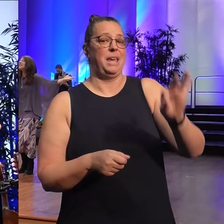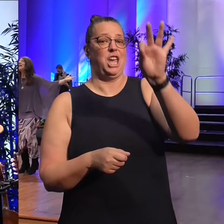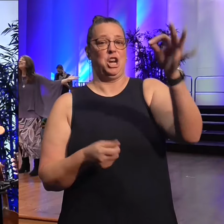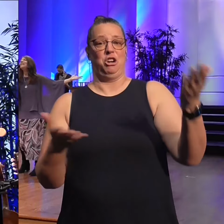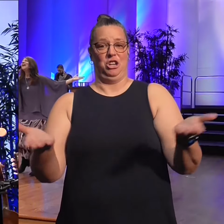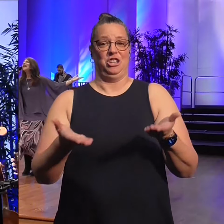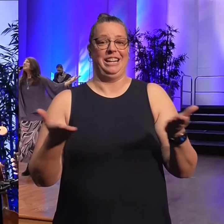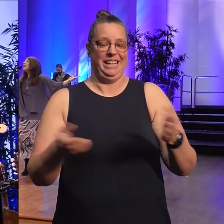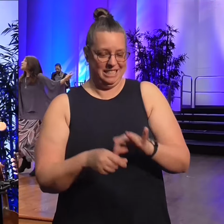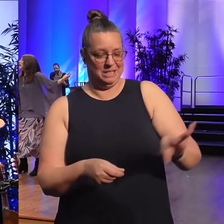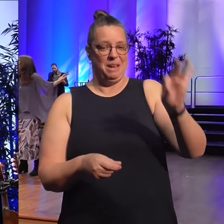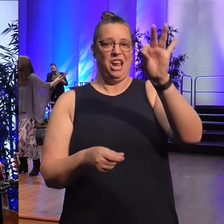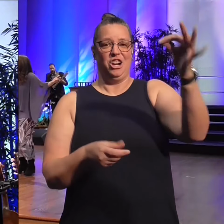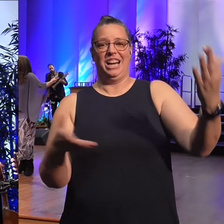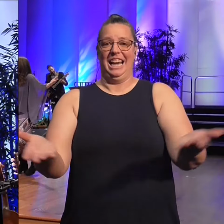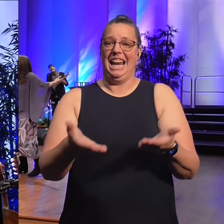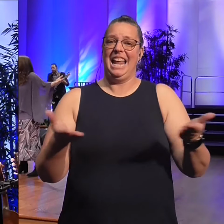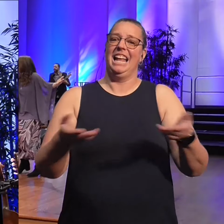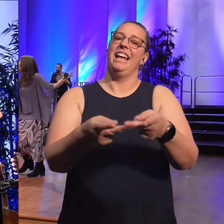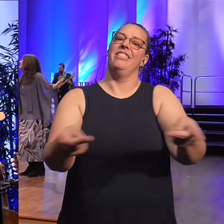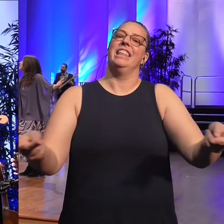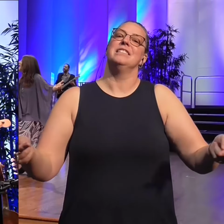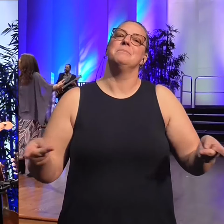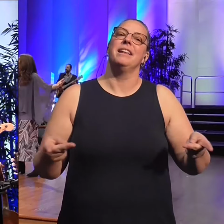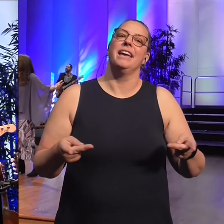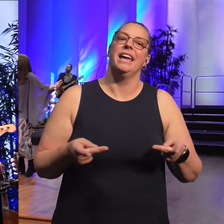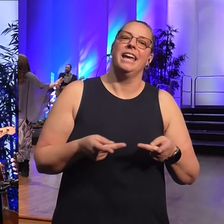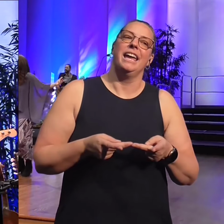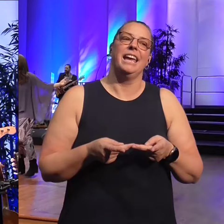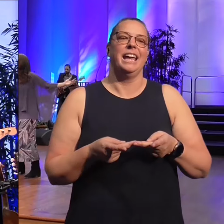Spirit is in this. Spirit is in this